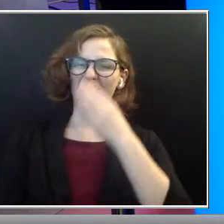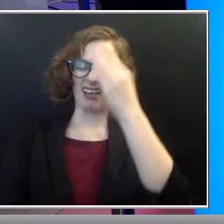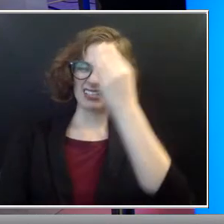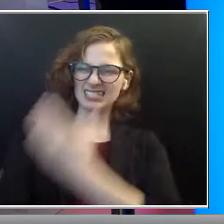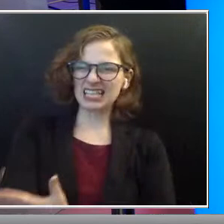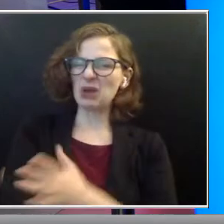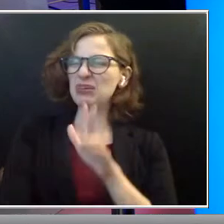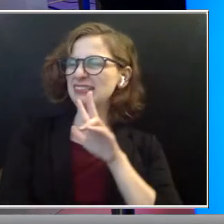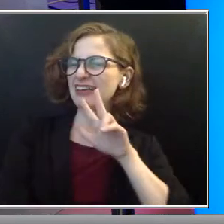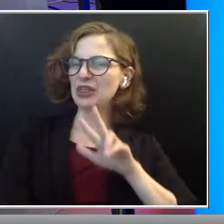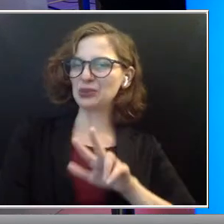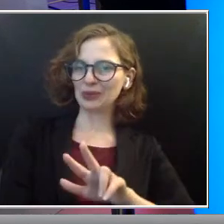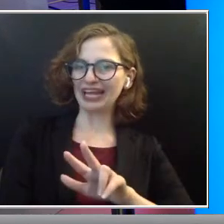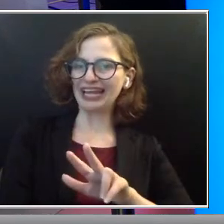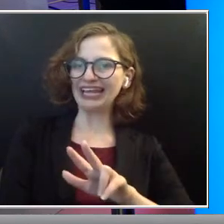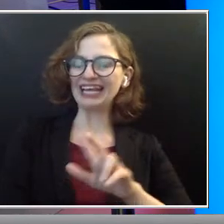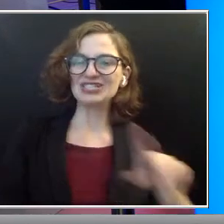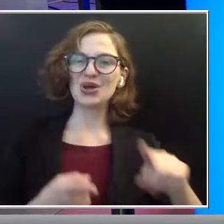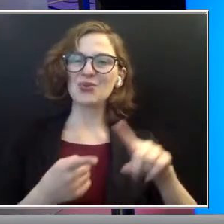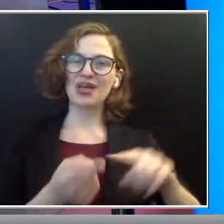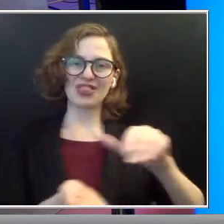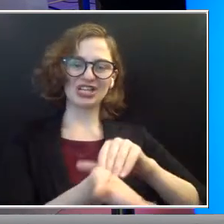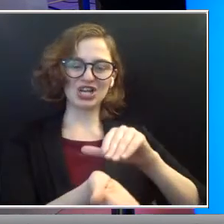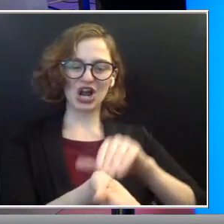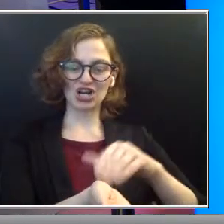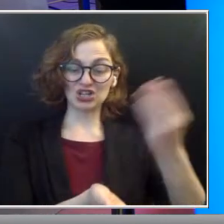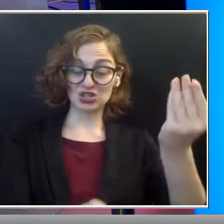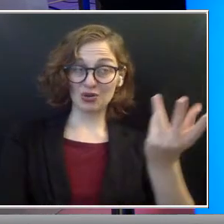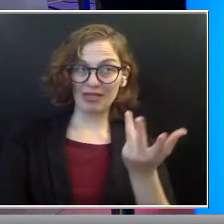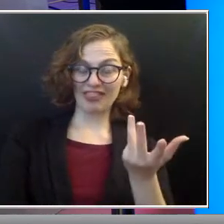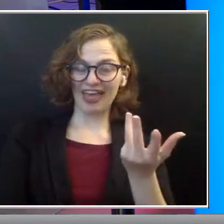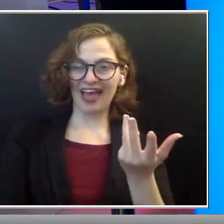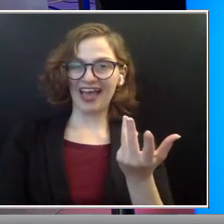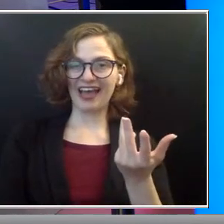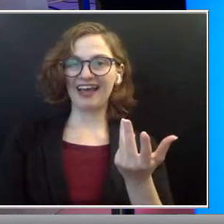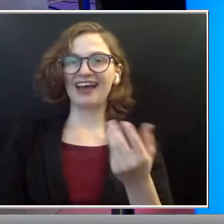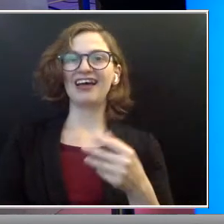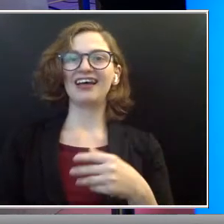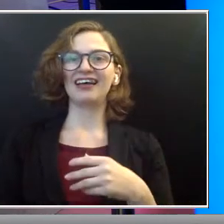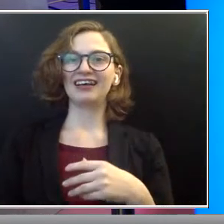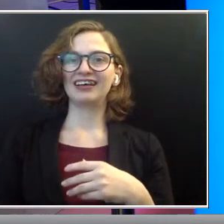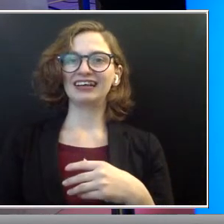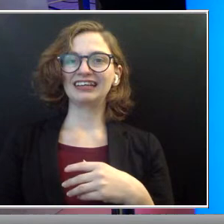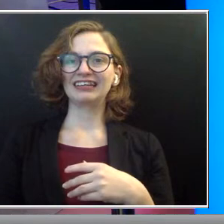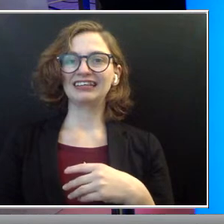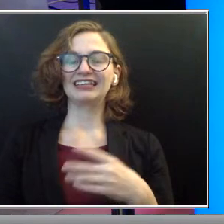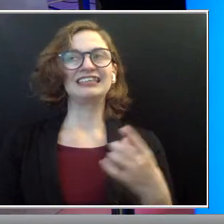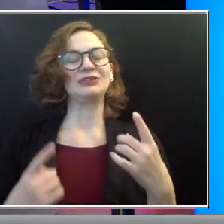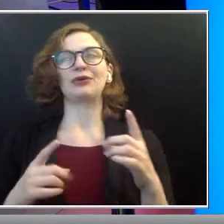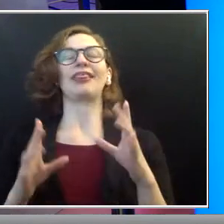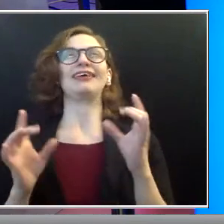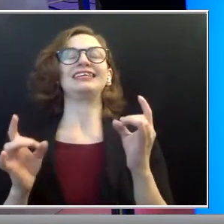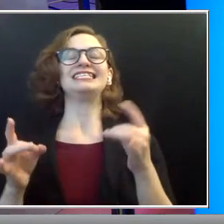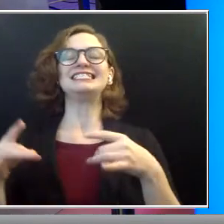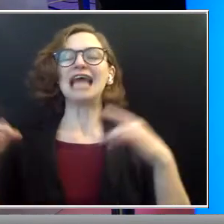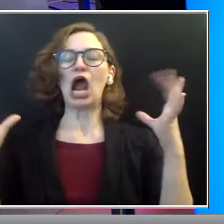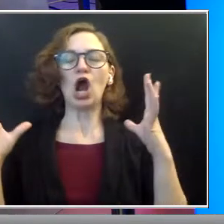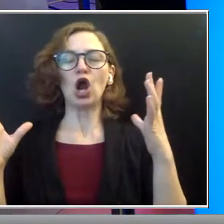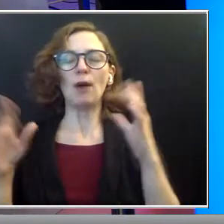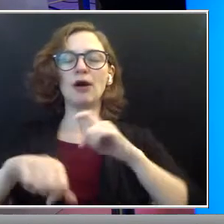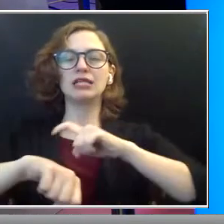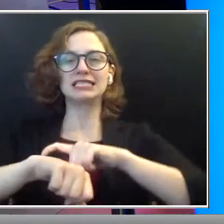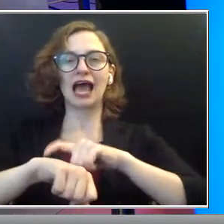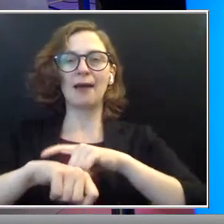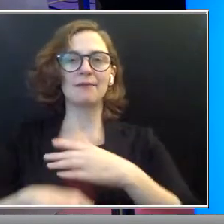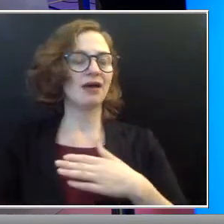terrible 3s, and our terrible years went a few years, my husband was like, you cannot be in a hotel